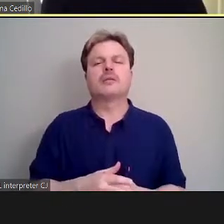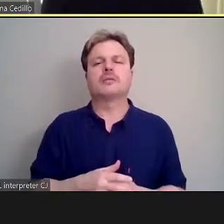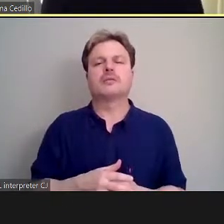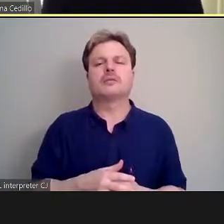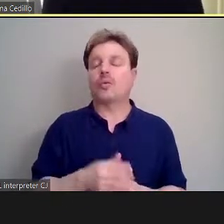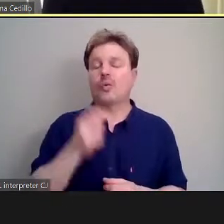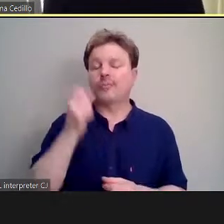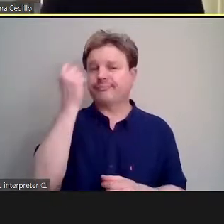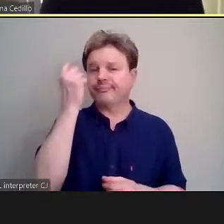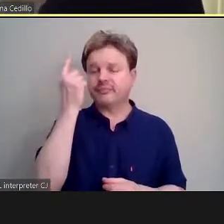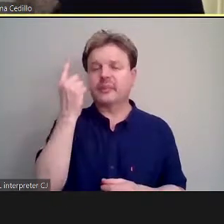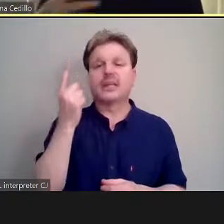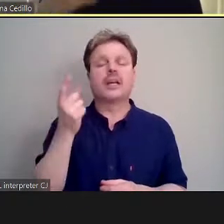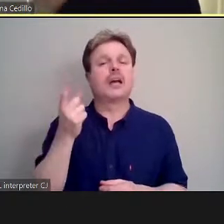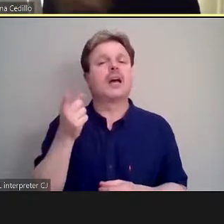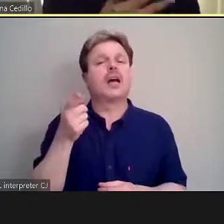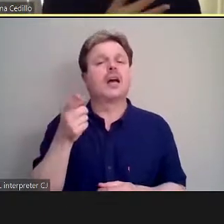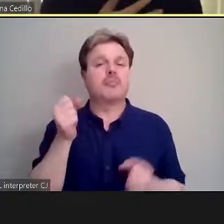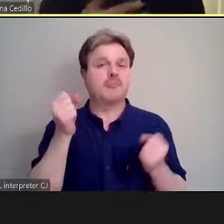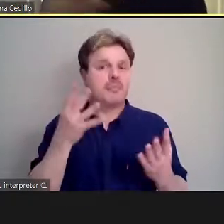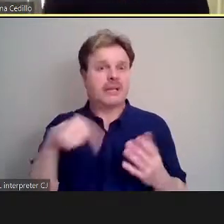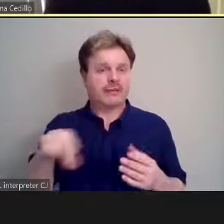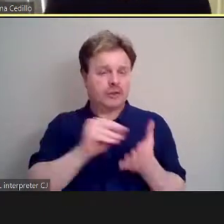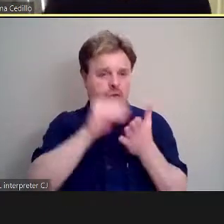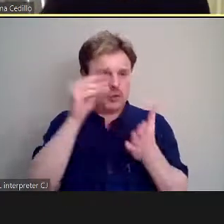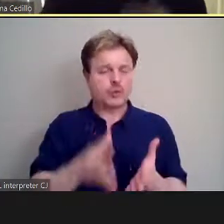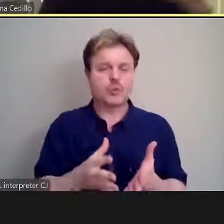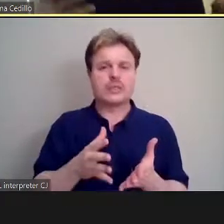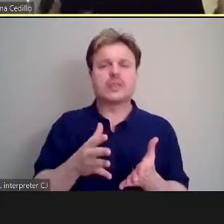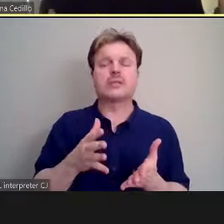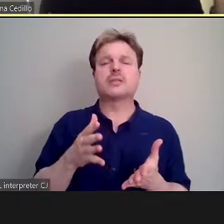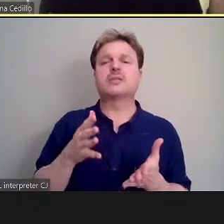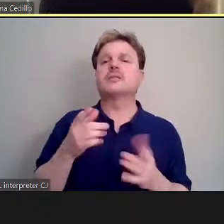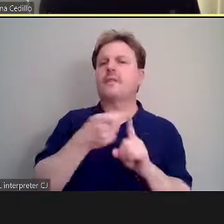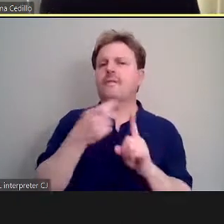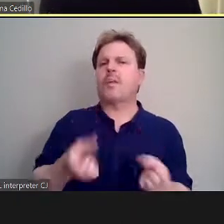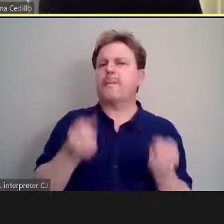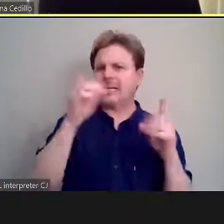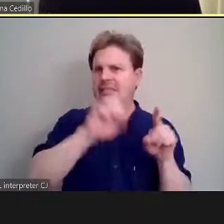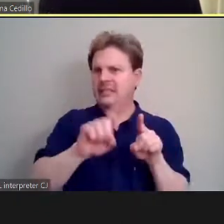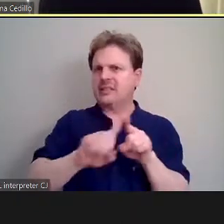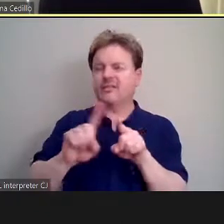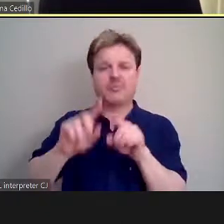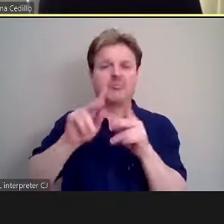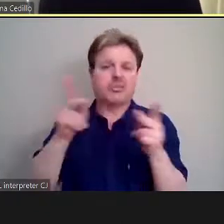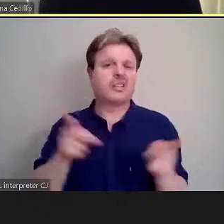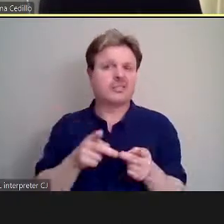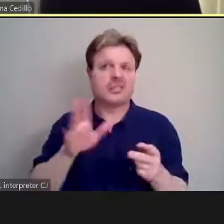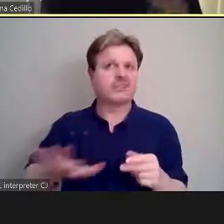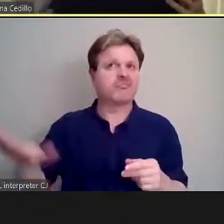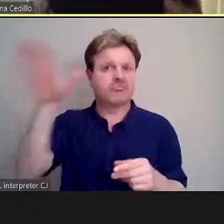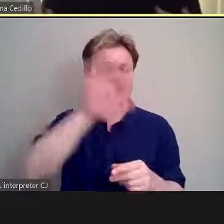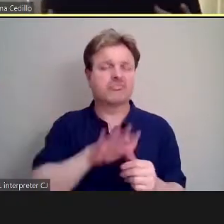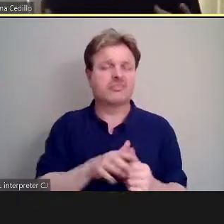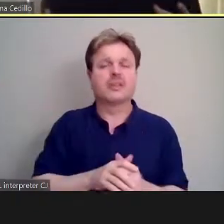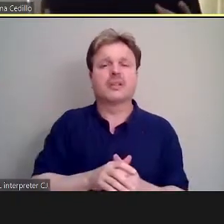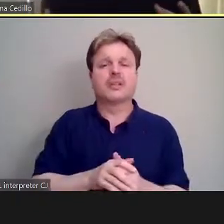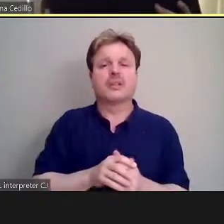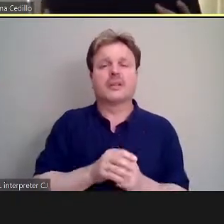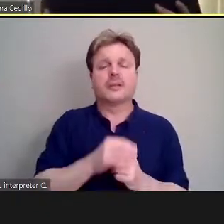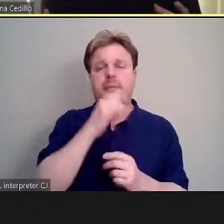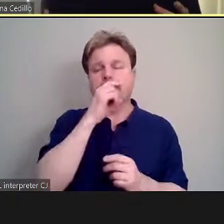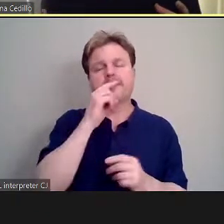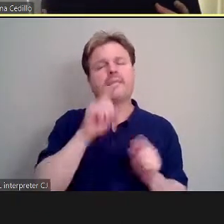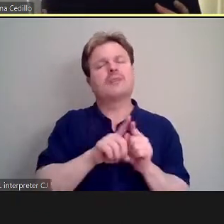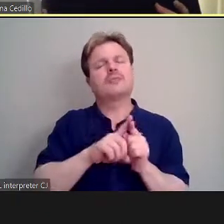understanding, of course, that a lot of our students come from many different places, I also think about